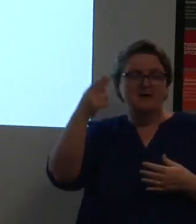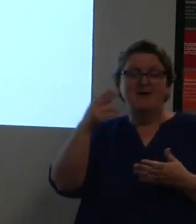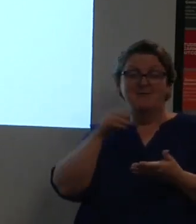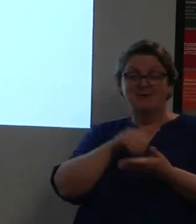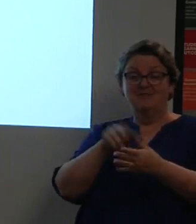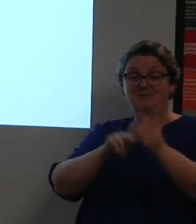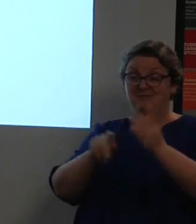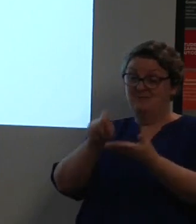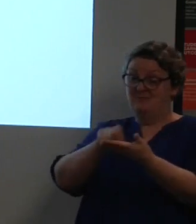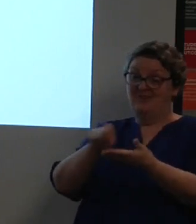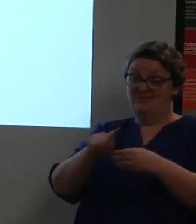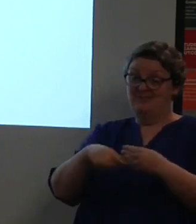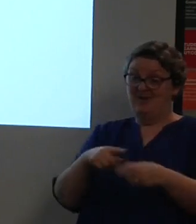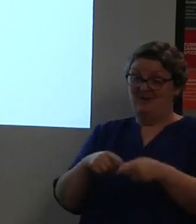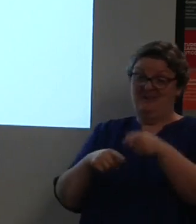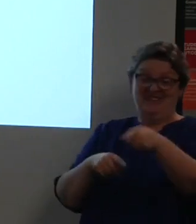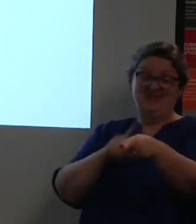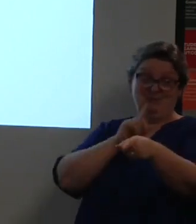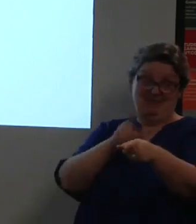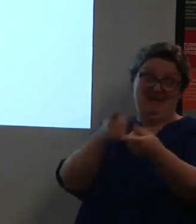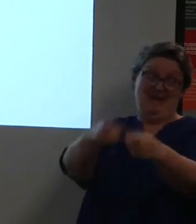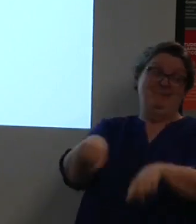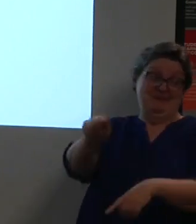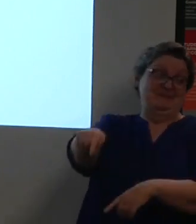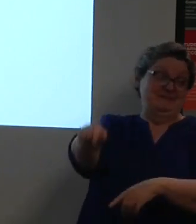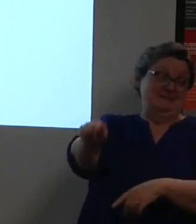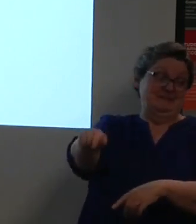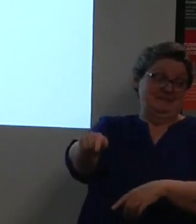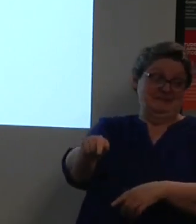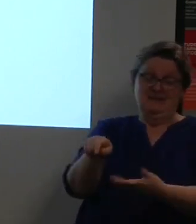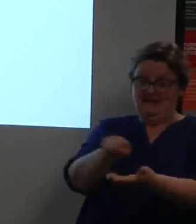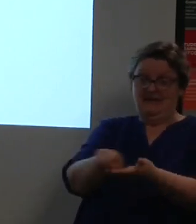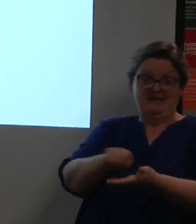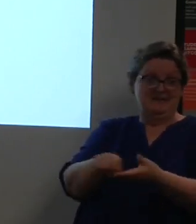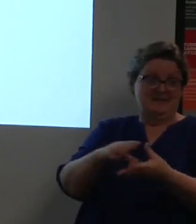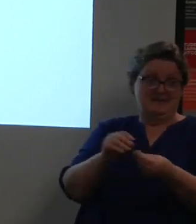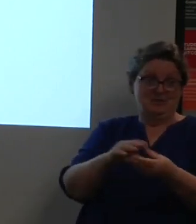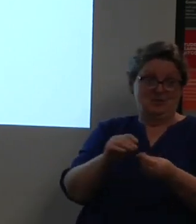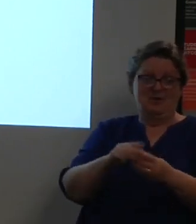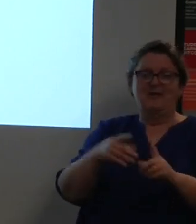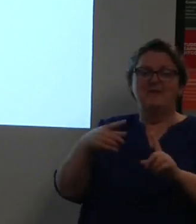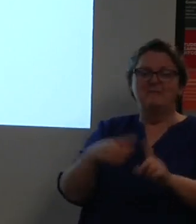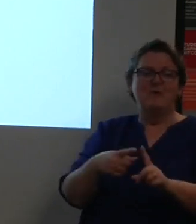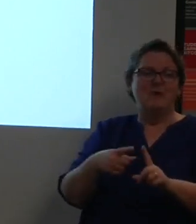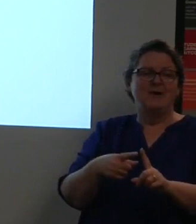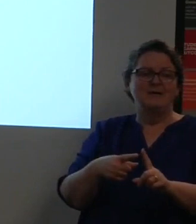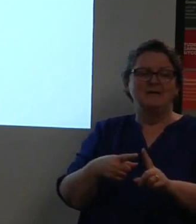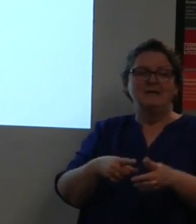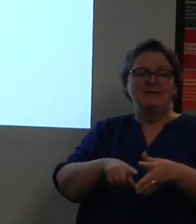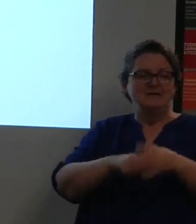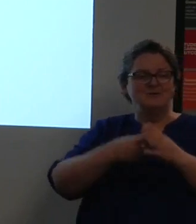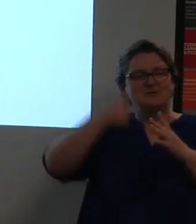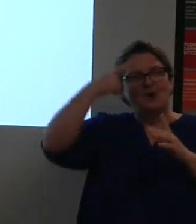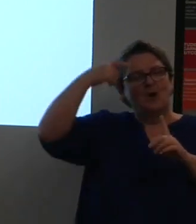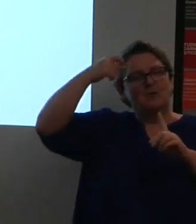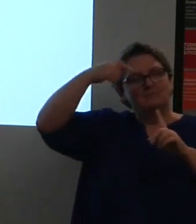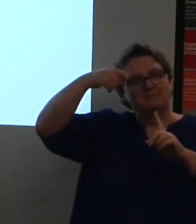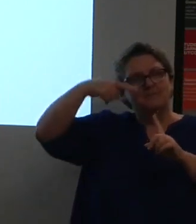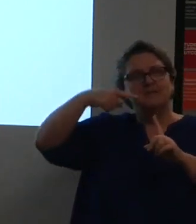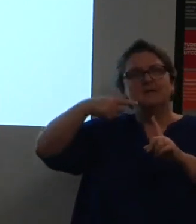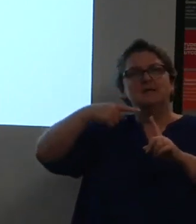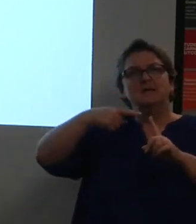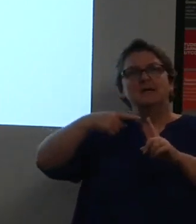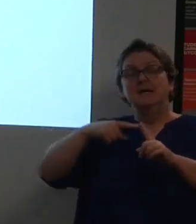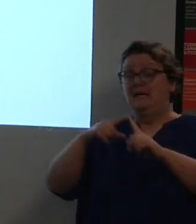write them about real world scenarios. And the whole point is for people to think about how complicated it is to make the decision in